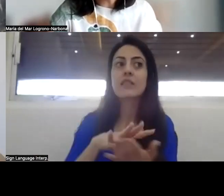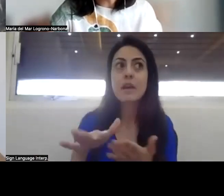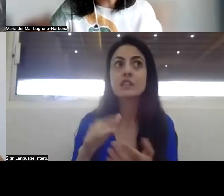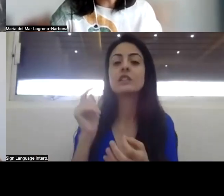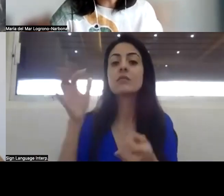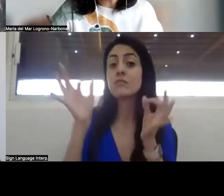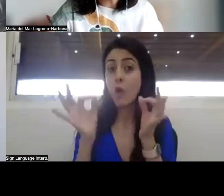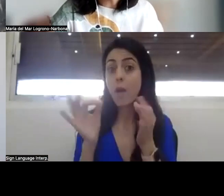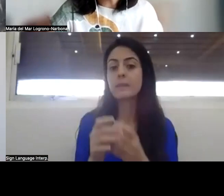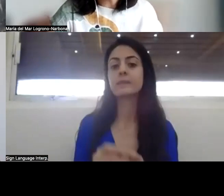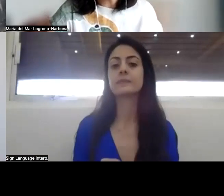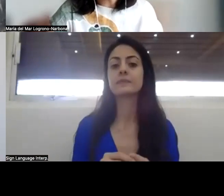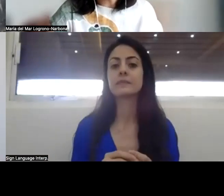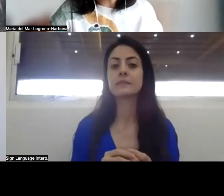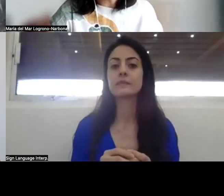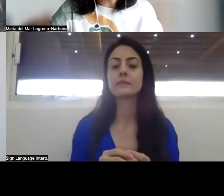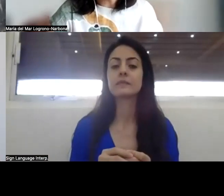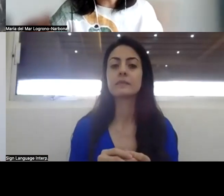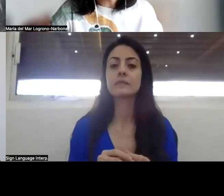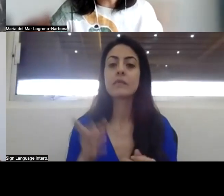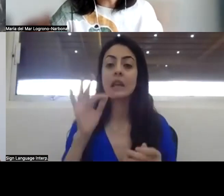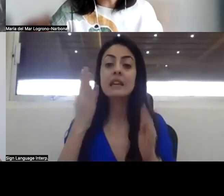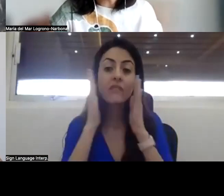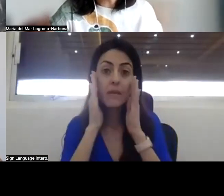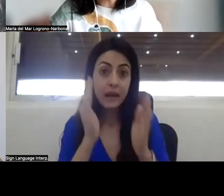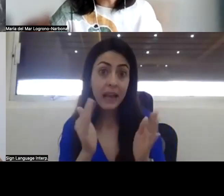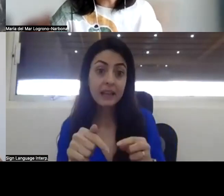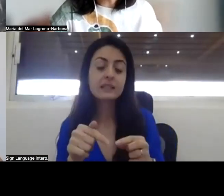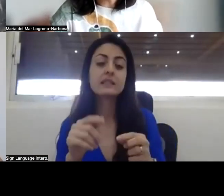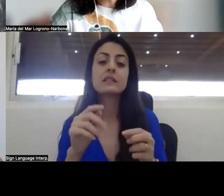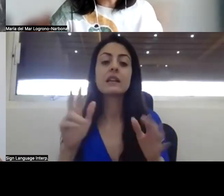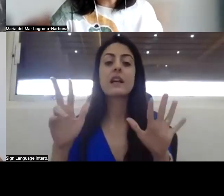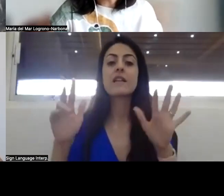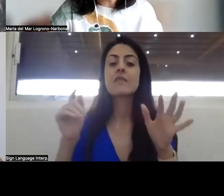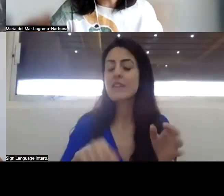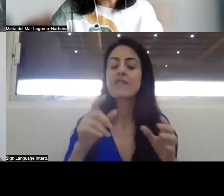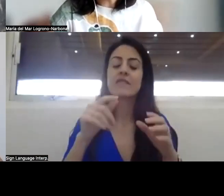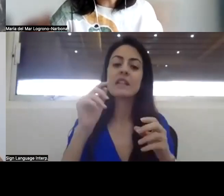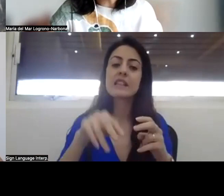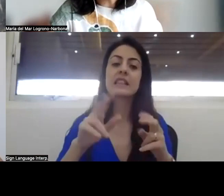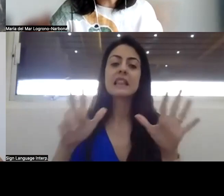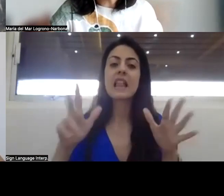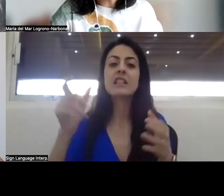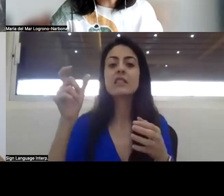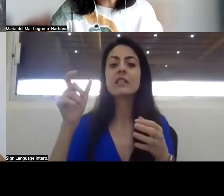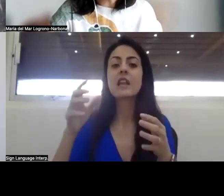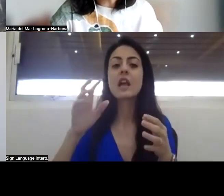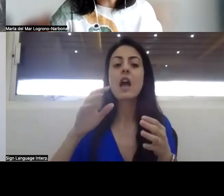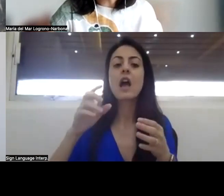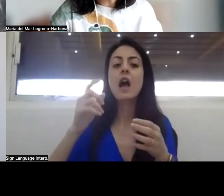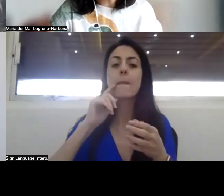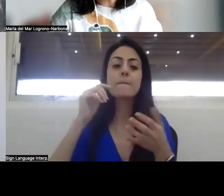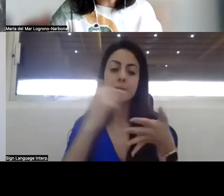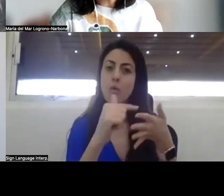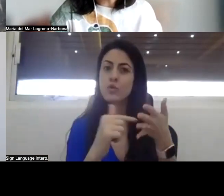have highlighted is the fact that the NDA as an individual benefit brings up a step closer, I'm reading,